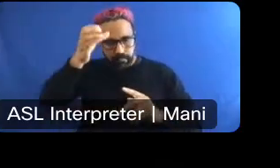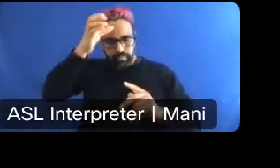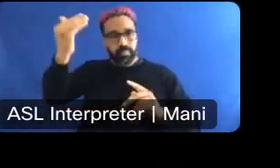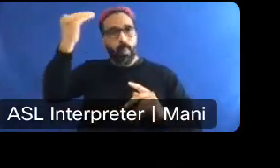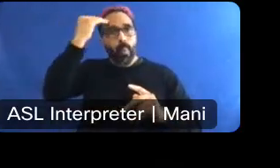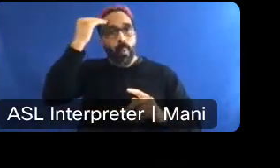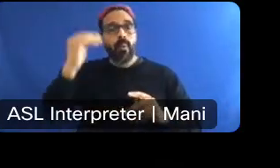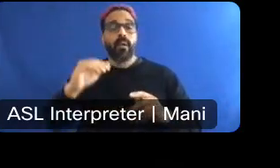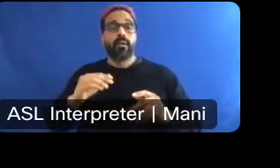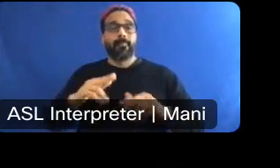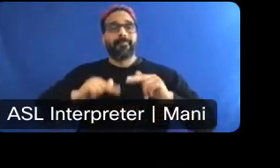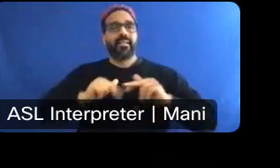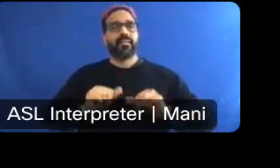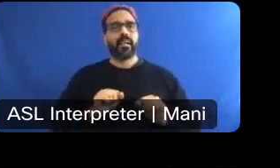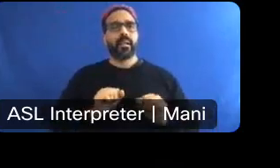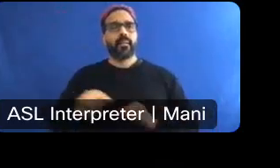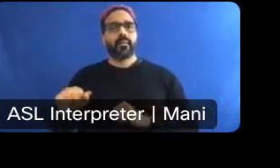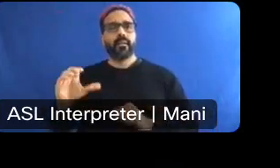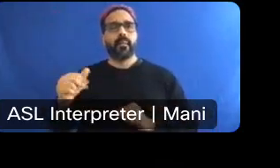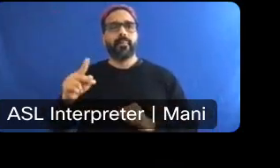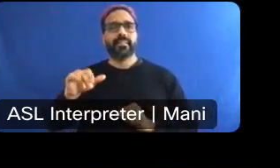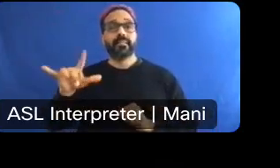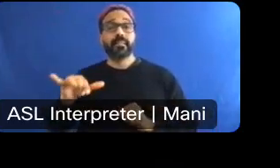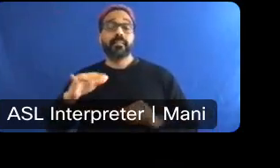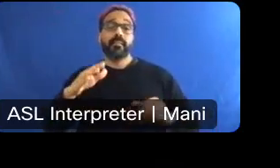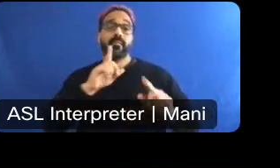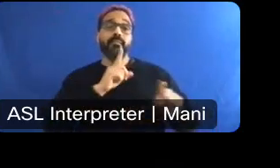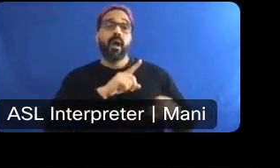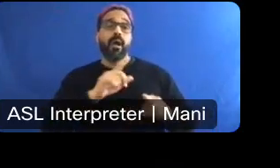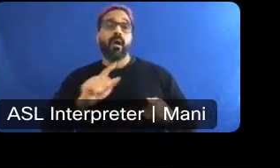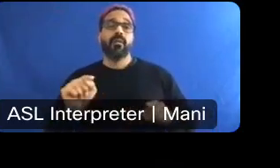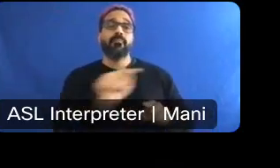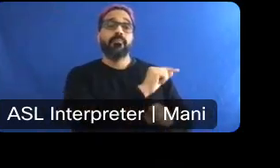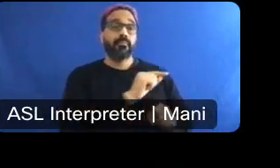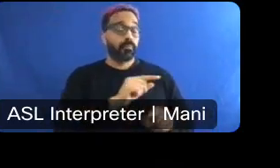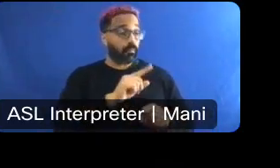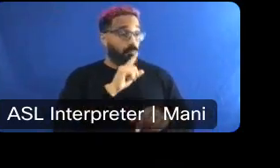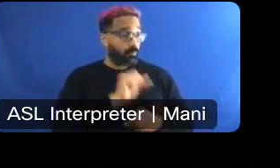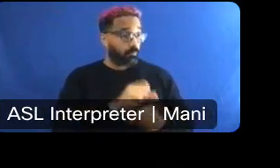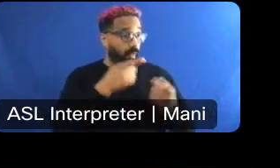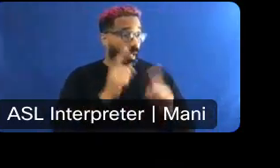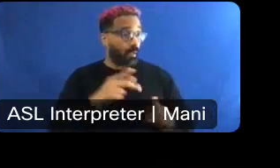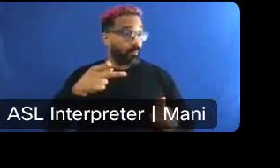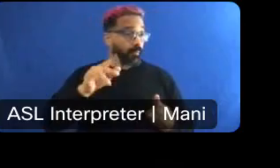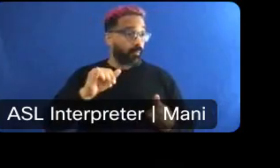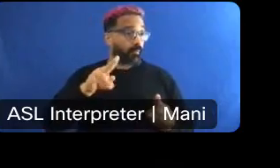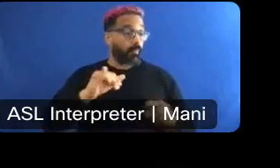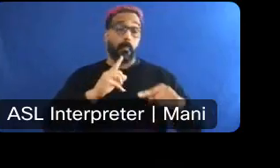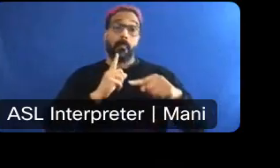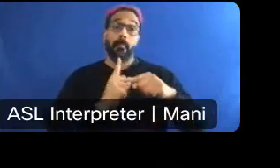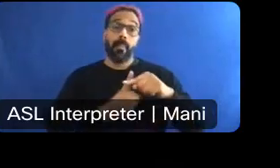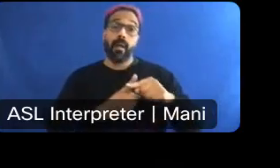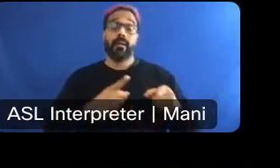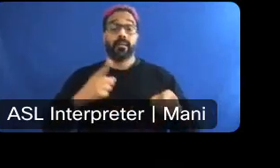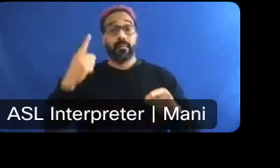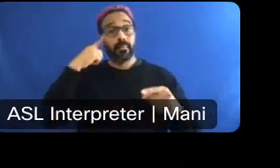needs of survivors who have these overlapping experiences of mental health and partner-inflicted brain injuries.